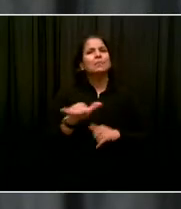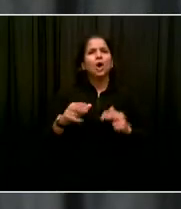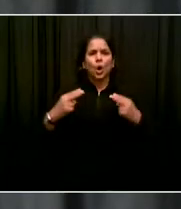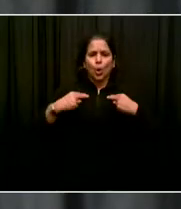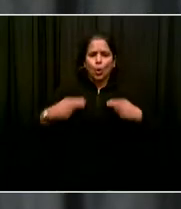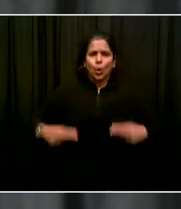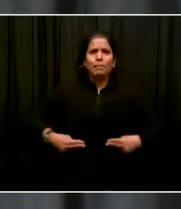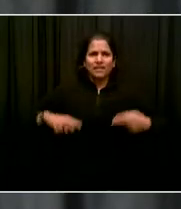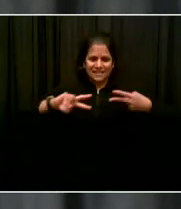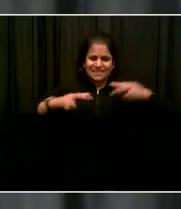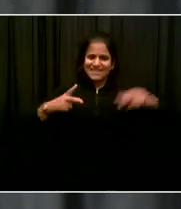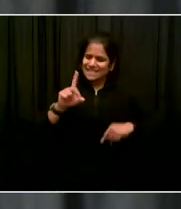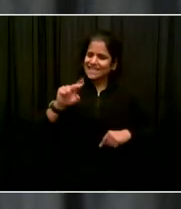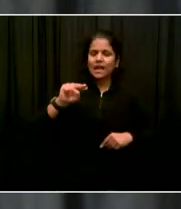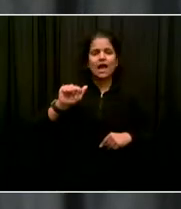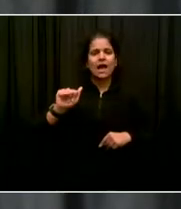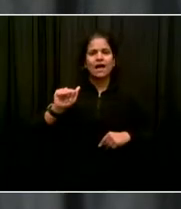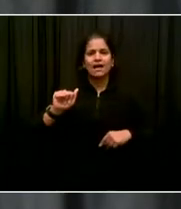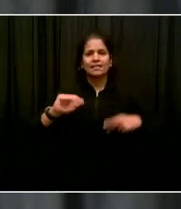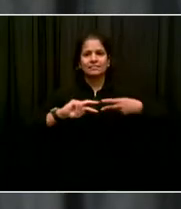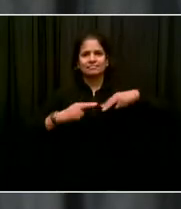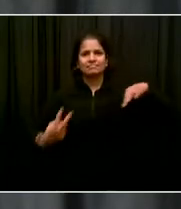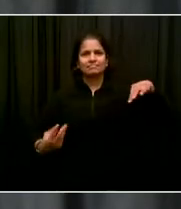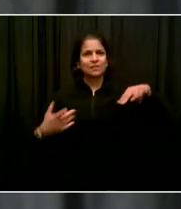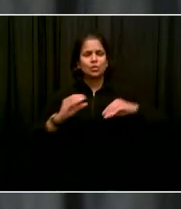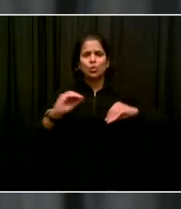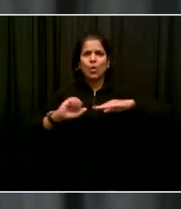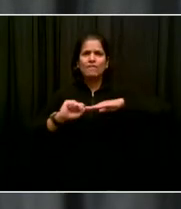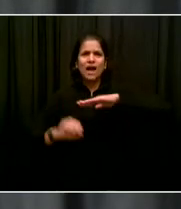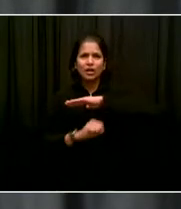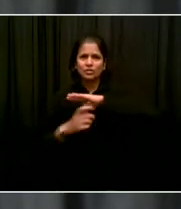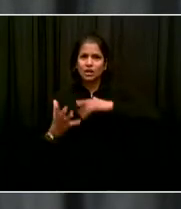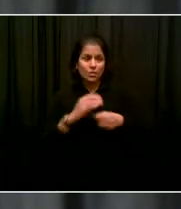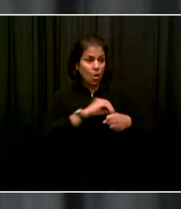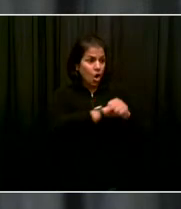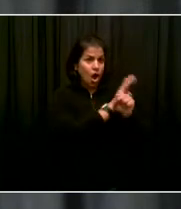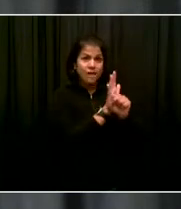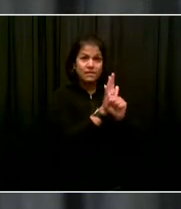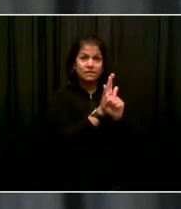Omicron, you know, it shuts things down. But and